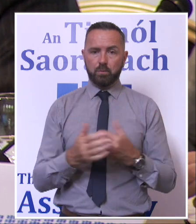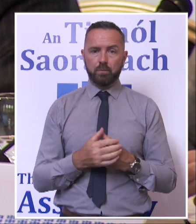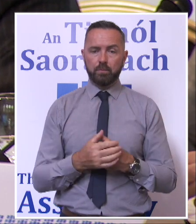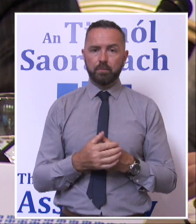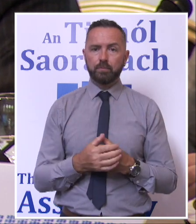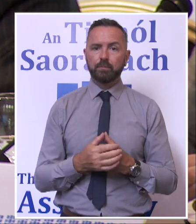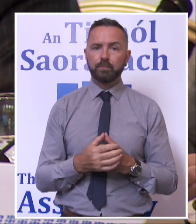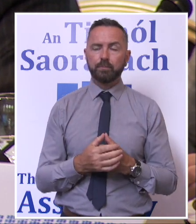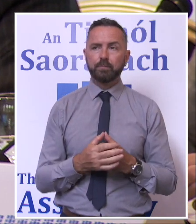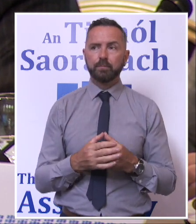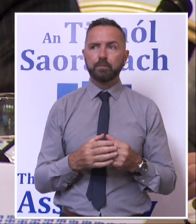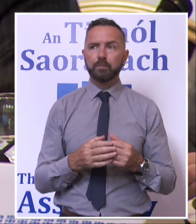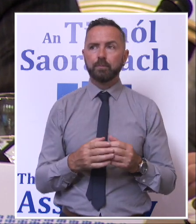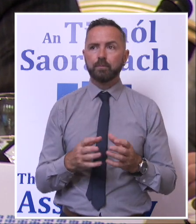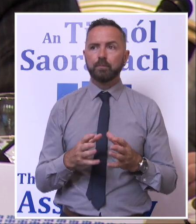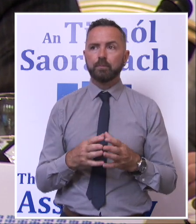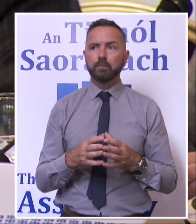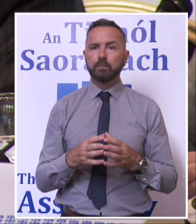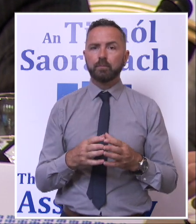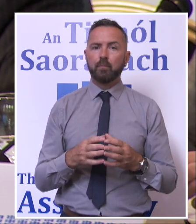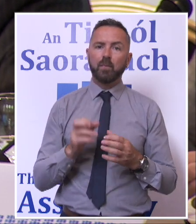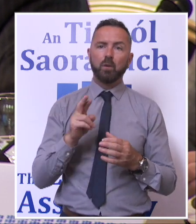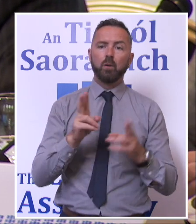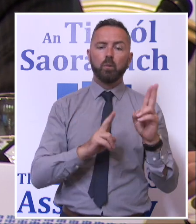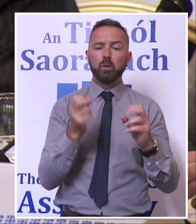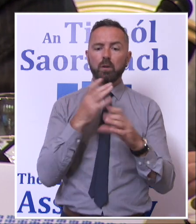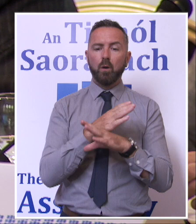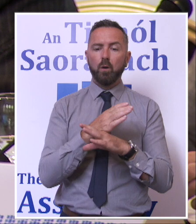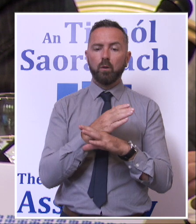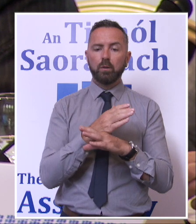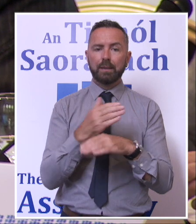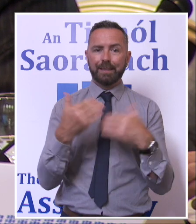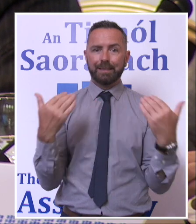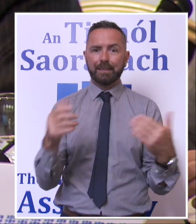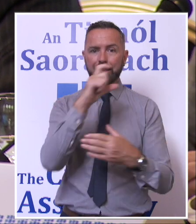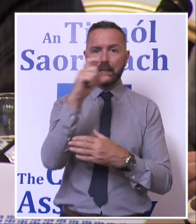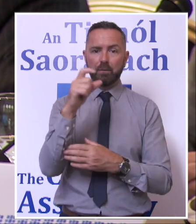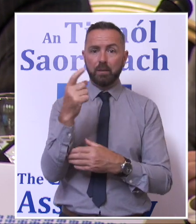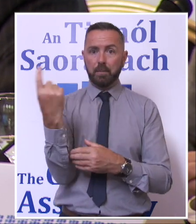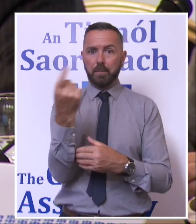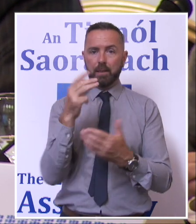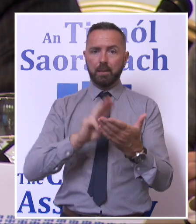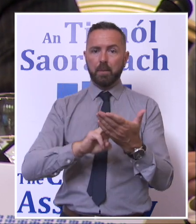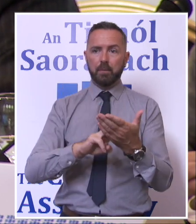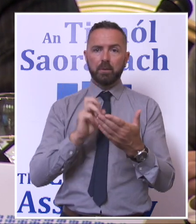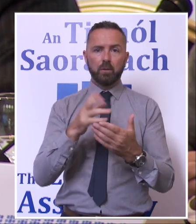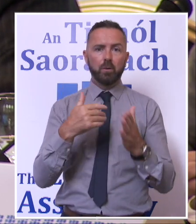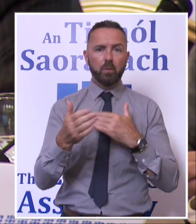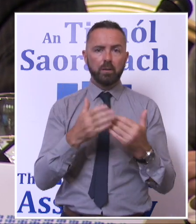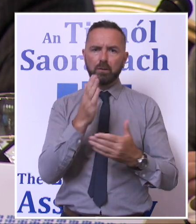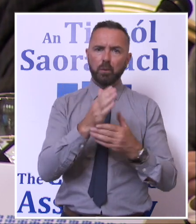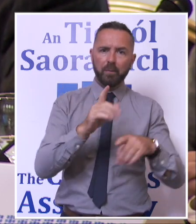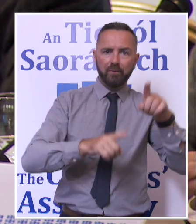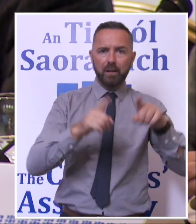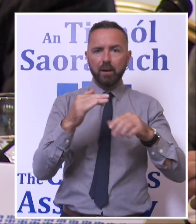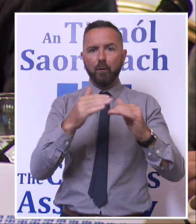some of the mayors? Or would all the existing councillors be members, or some variation of the above? So that's